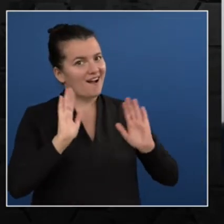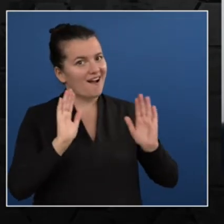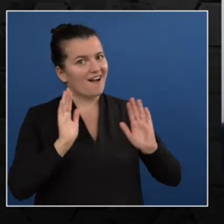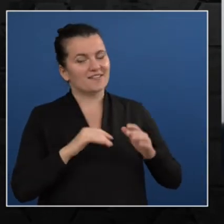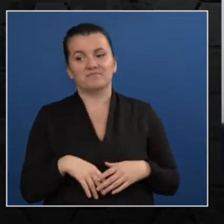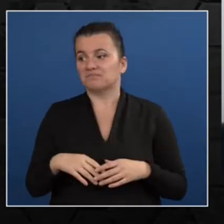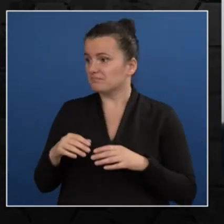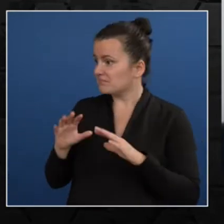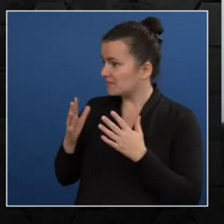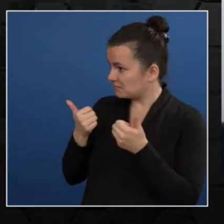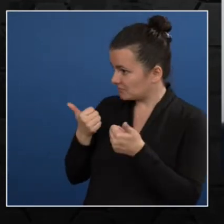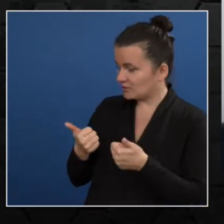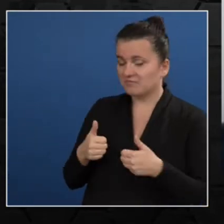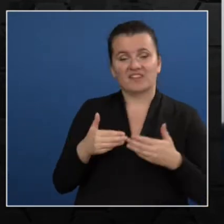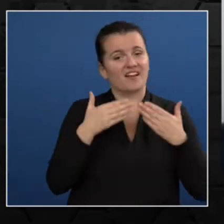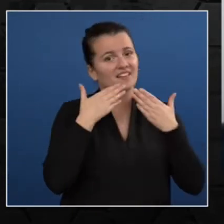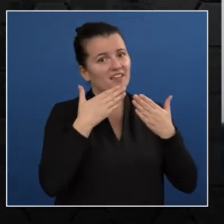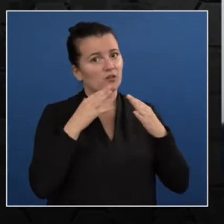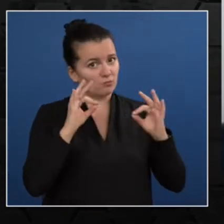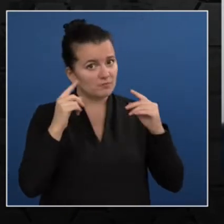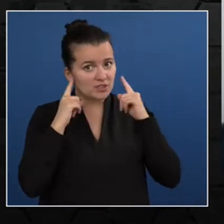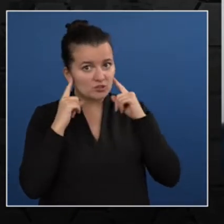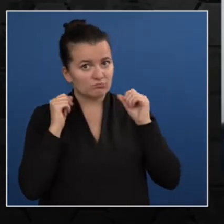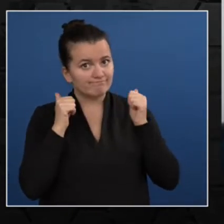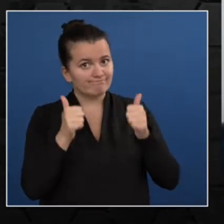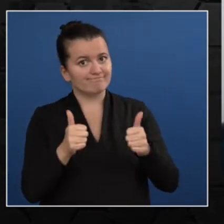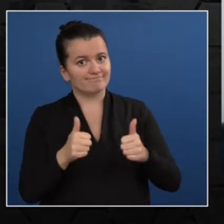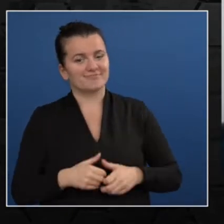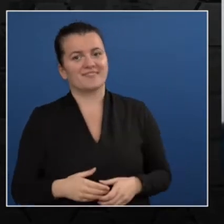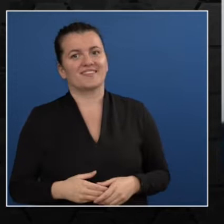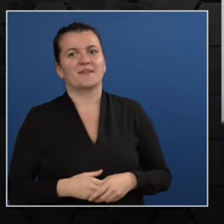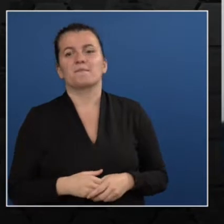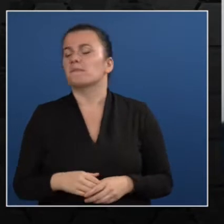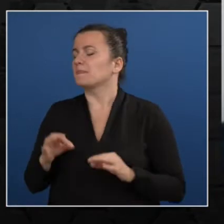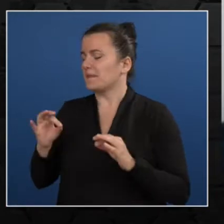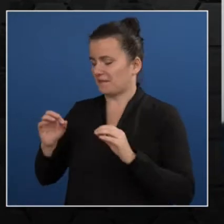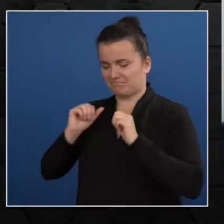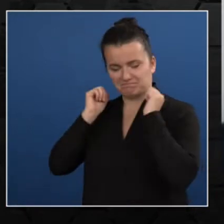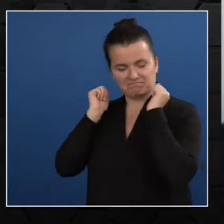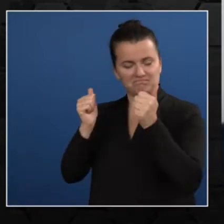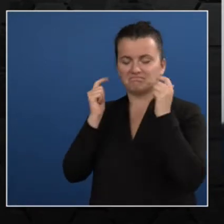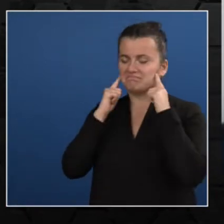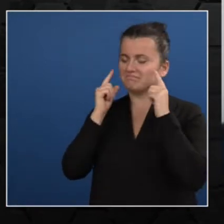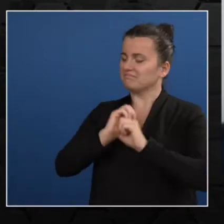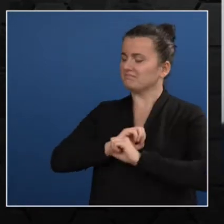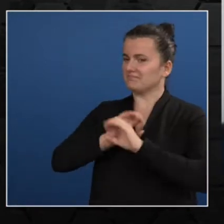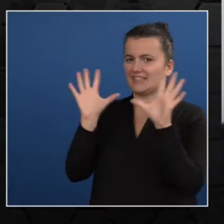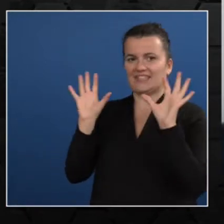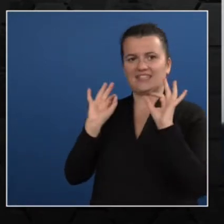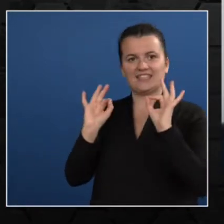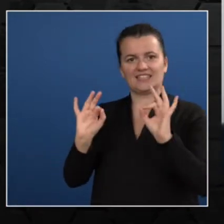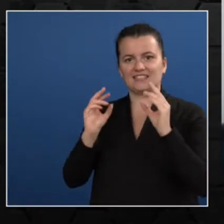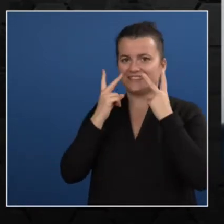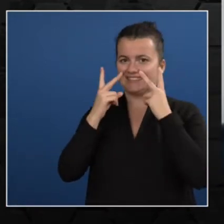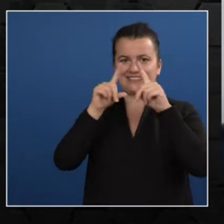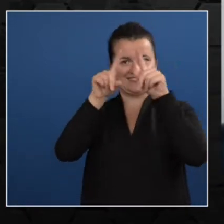here. Can you hear me properly? Yeah, you are loud and clear, and we can see very clearly. Thank you so much for your